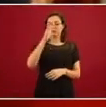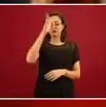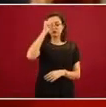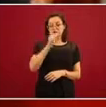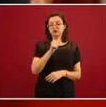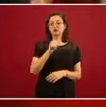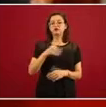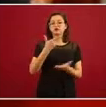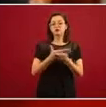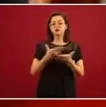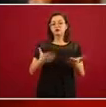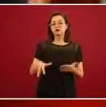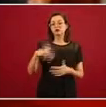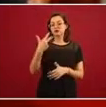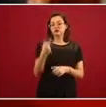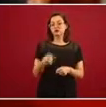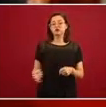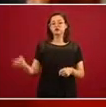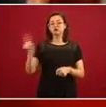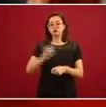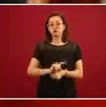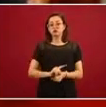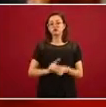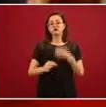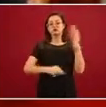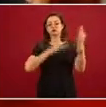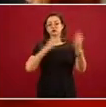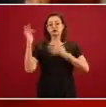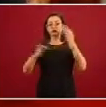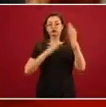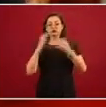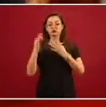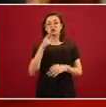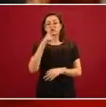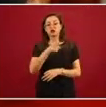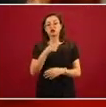the northern prison, national prison.